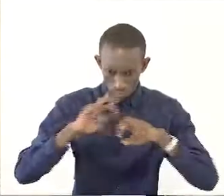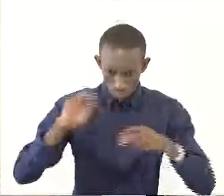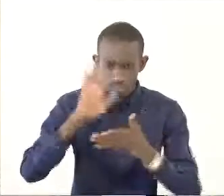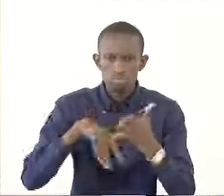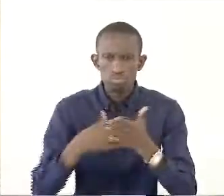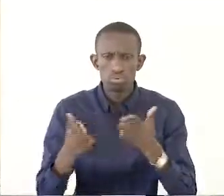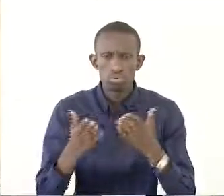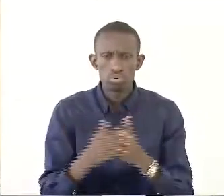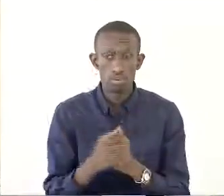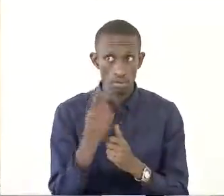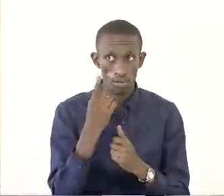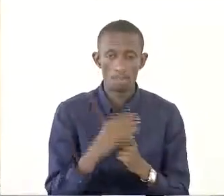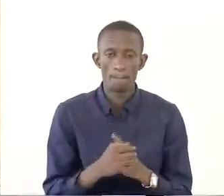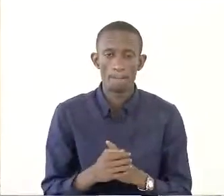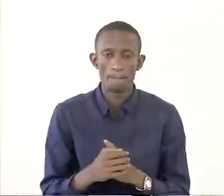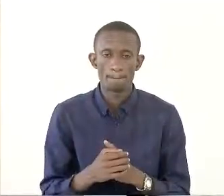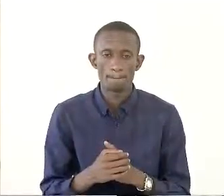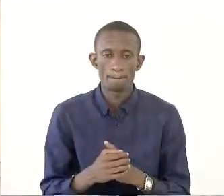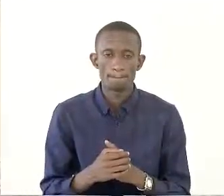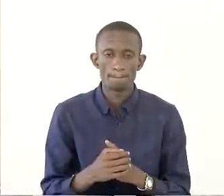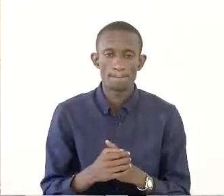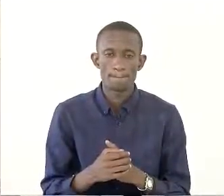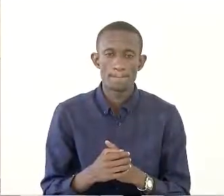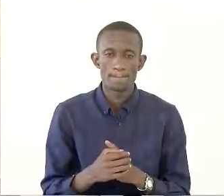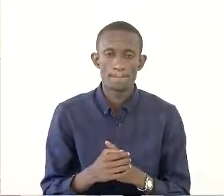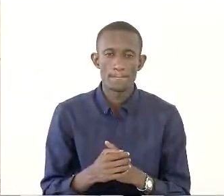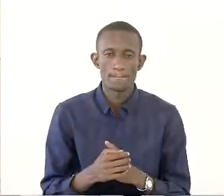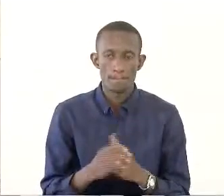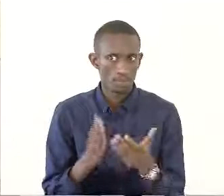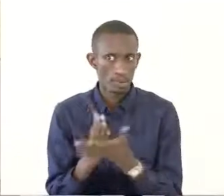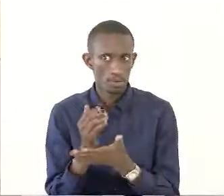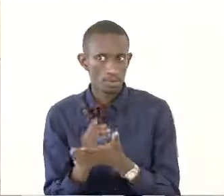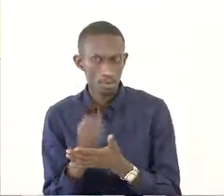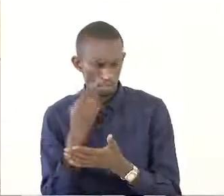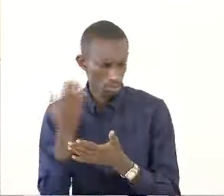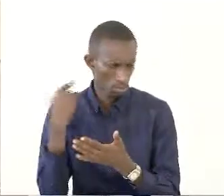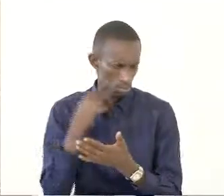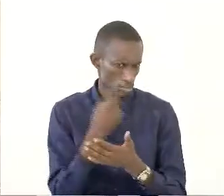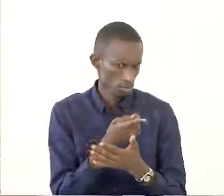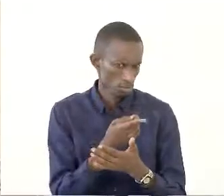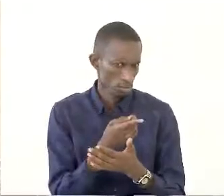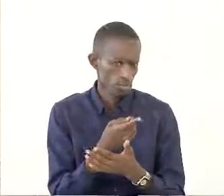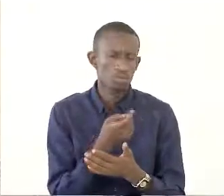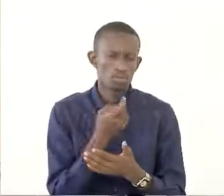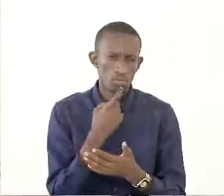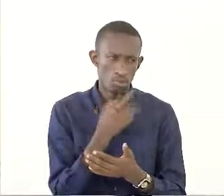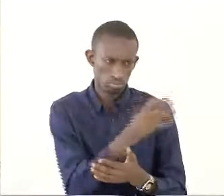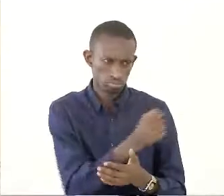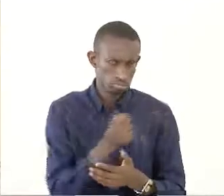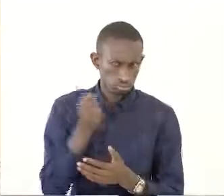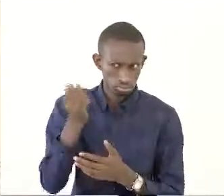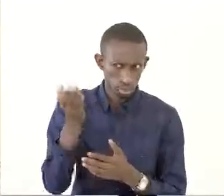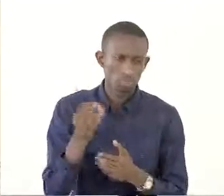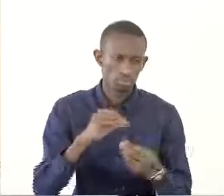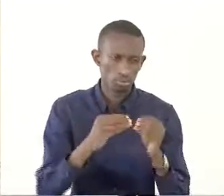the table of values, because from what they told us, we need to plot the graph, and after plotting, we solve